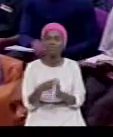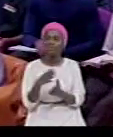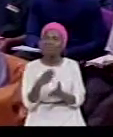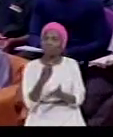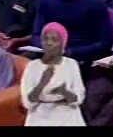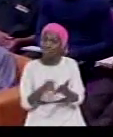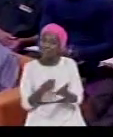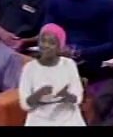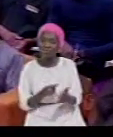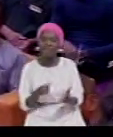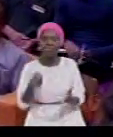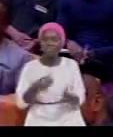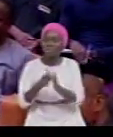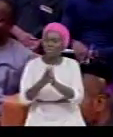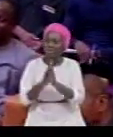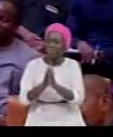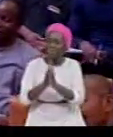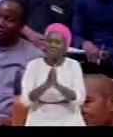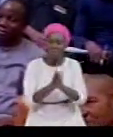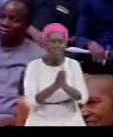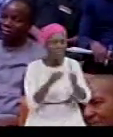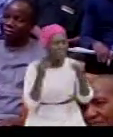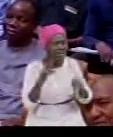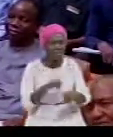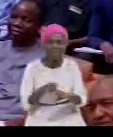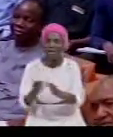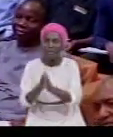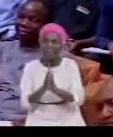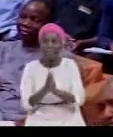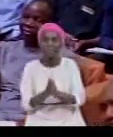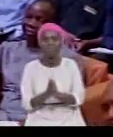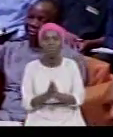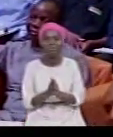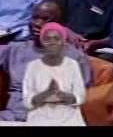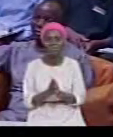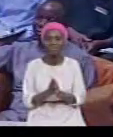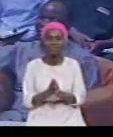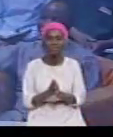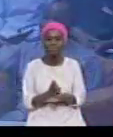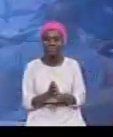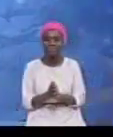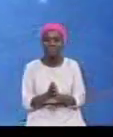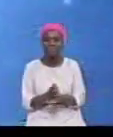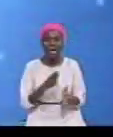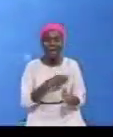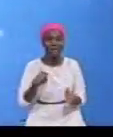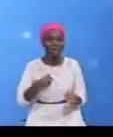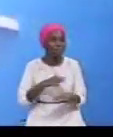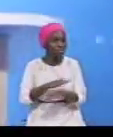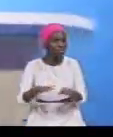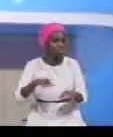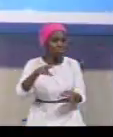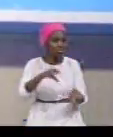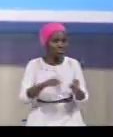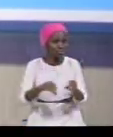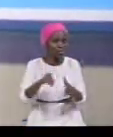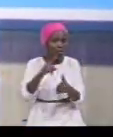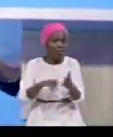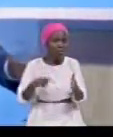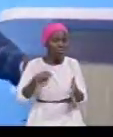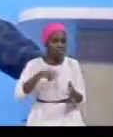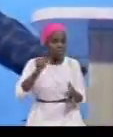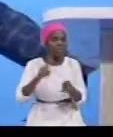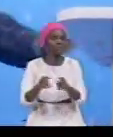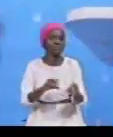we even pray, and we don't do what we need to do. I was in Ghana many, many